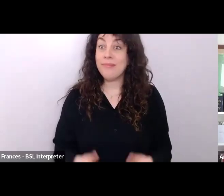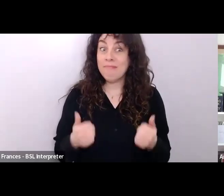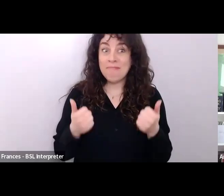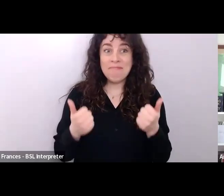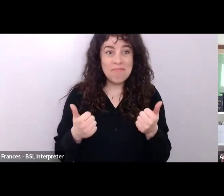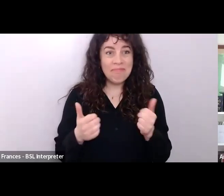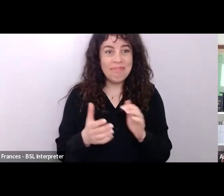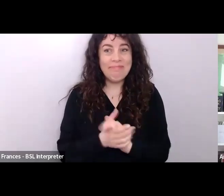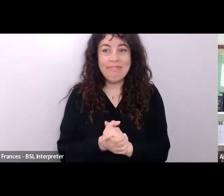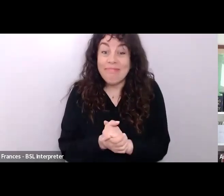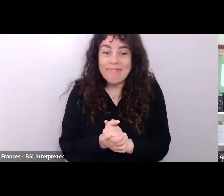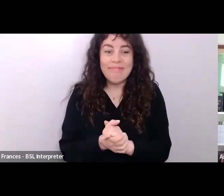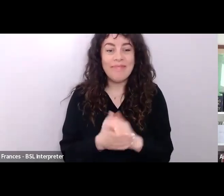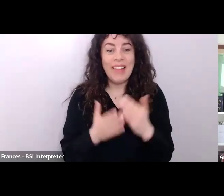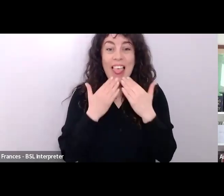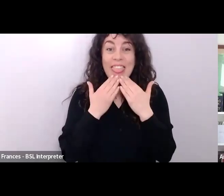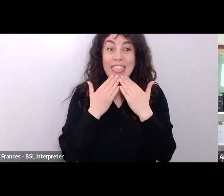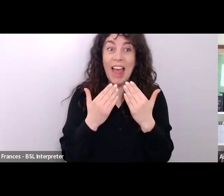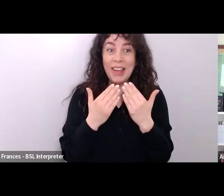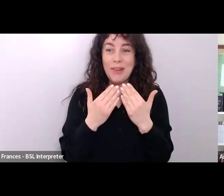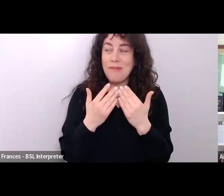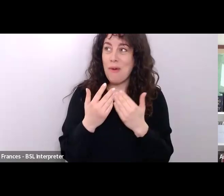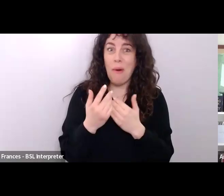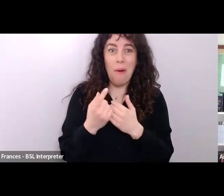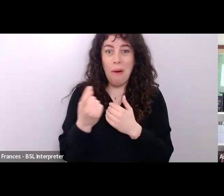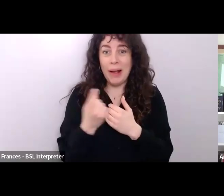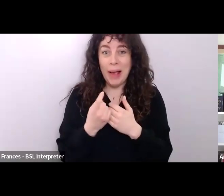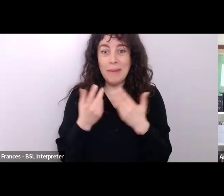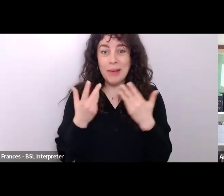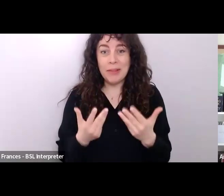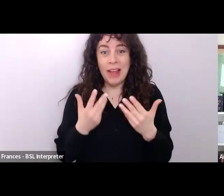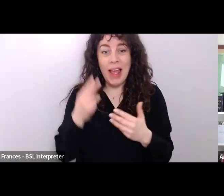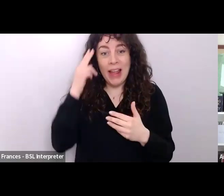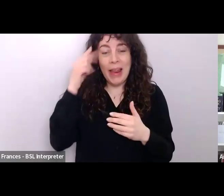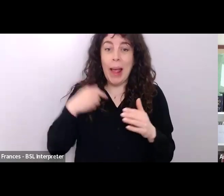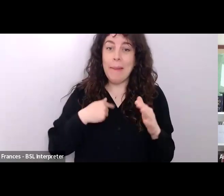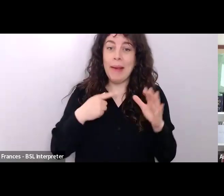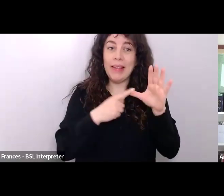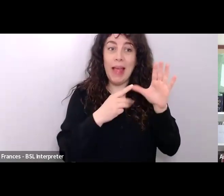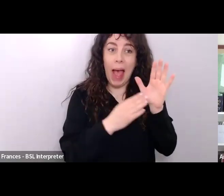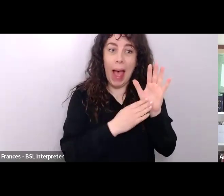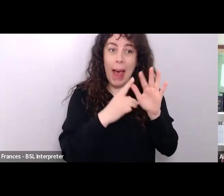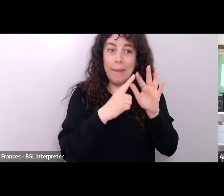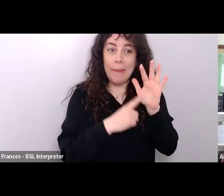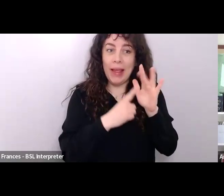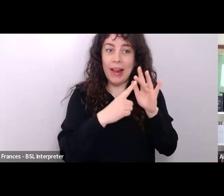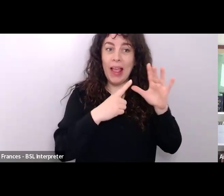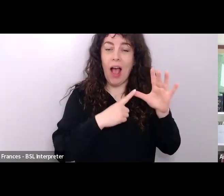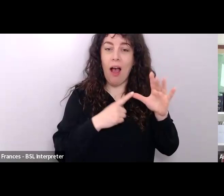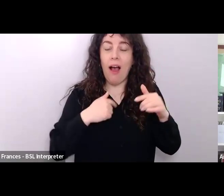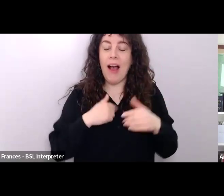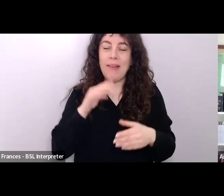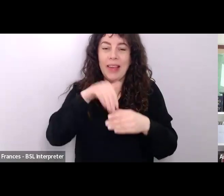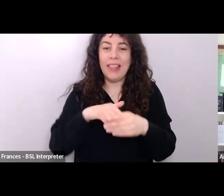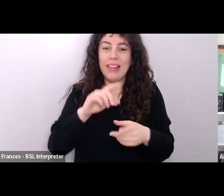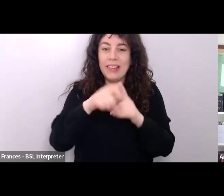Okay, well, thank you so much for being here today. My name is Amelia, and I'm part of the Disabled Leaders